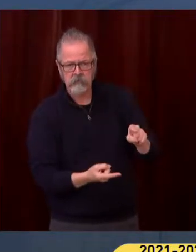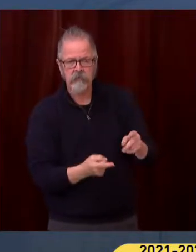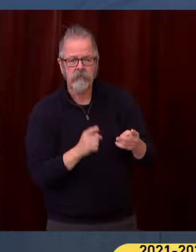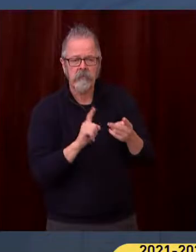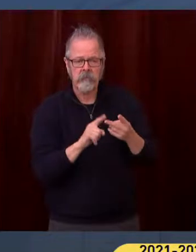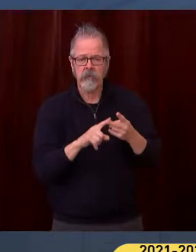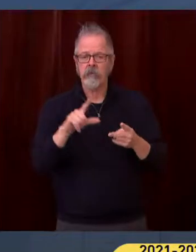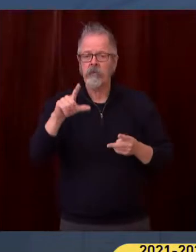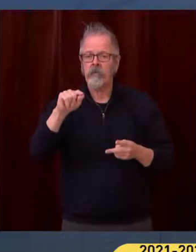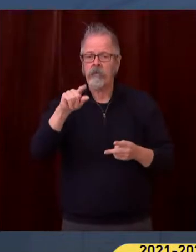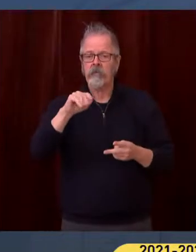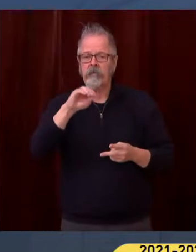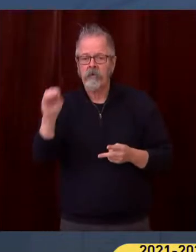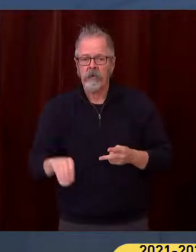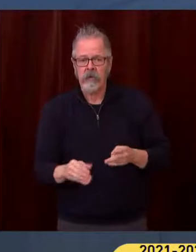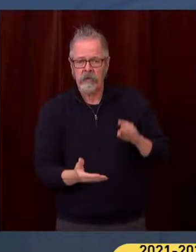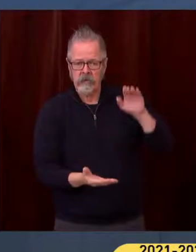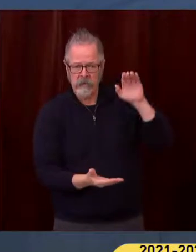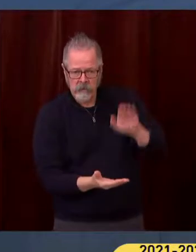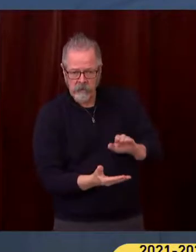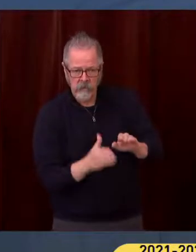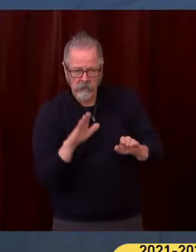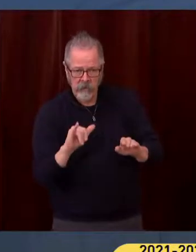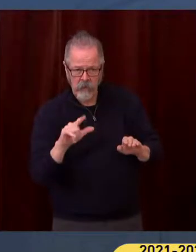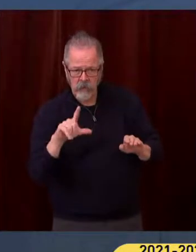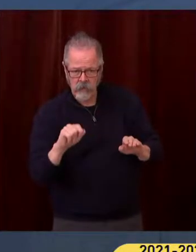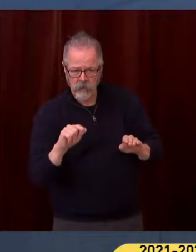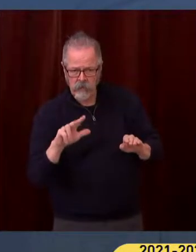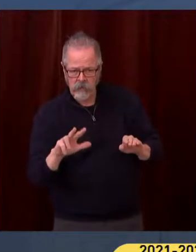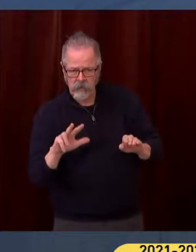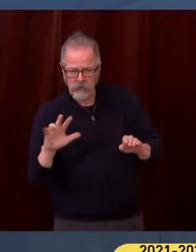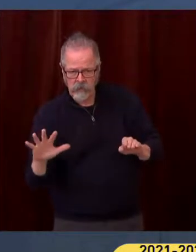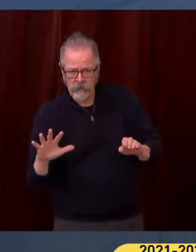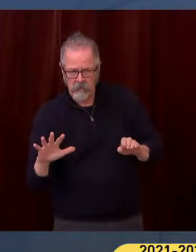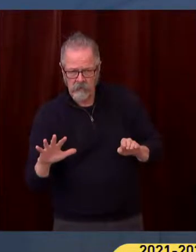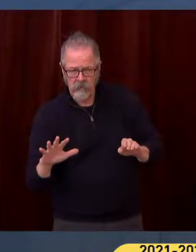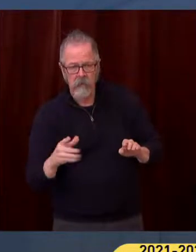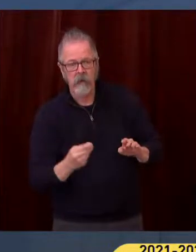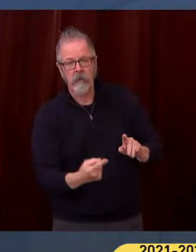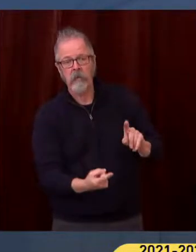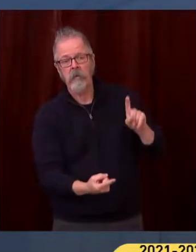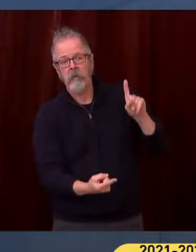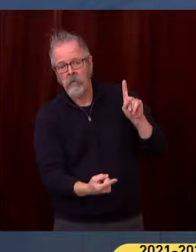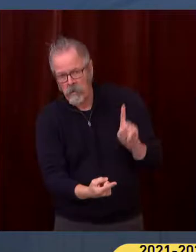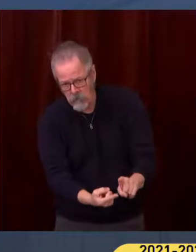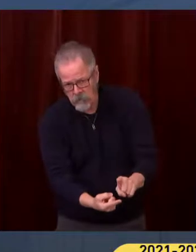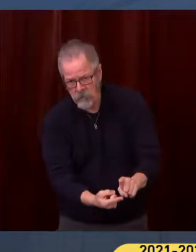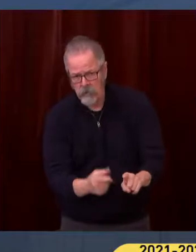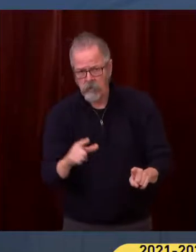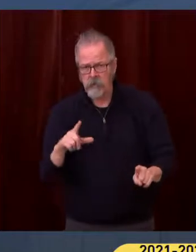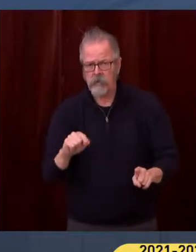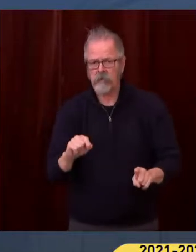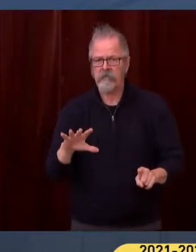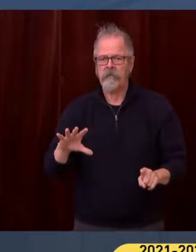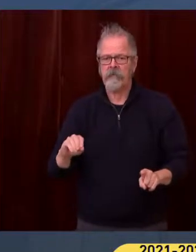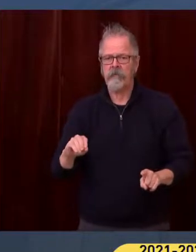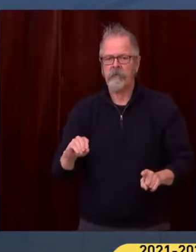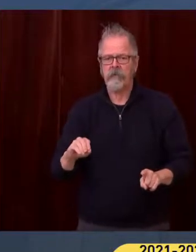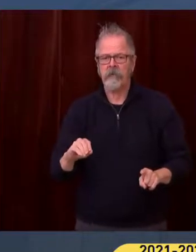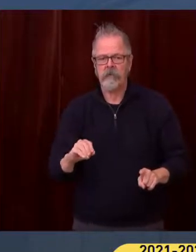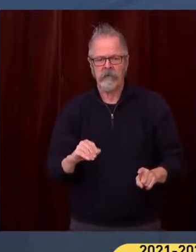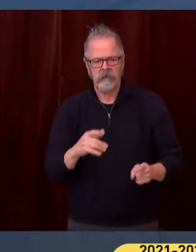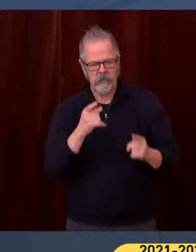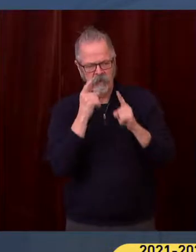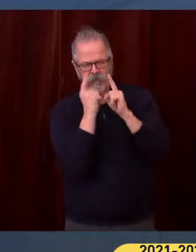And the way this works is by creating a market for cleaner fuels like biofuels, renewable diesel and